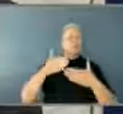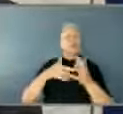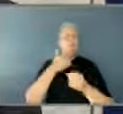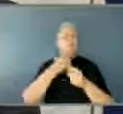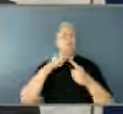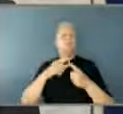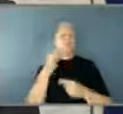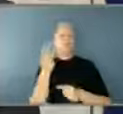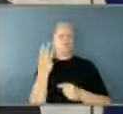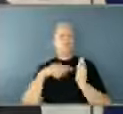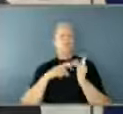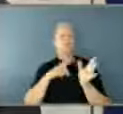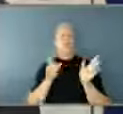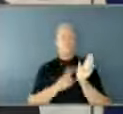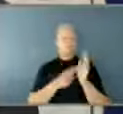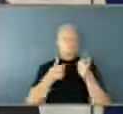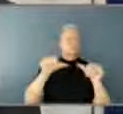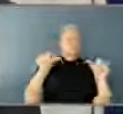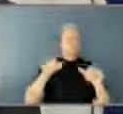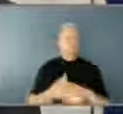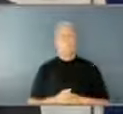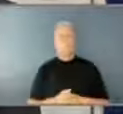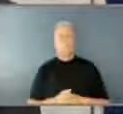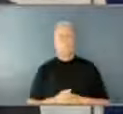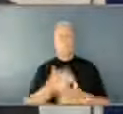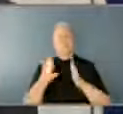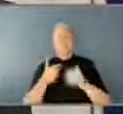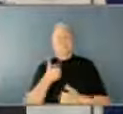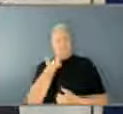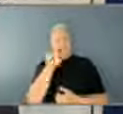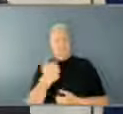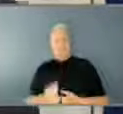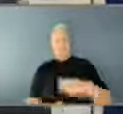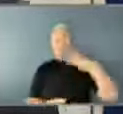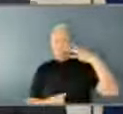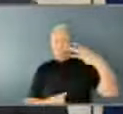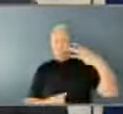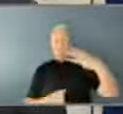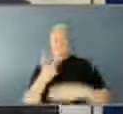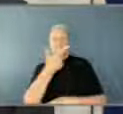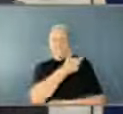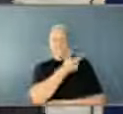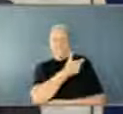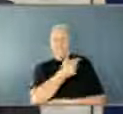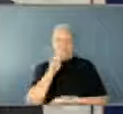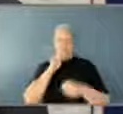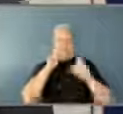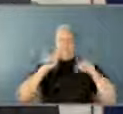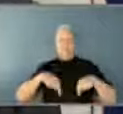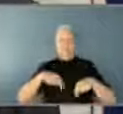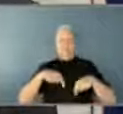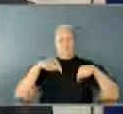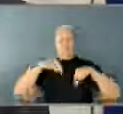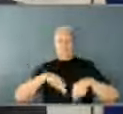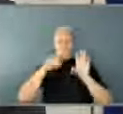wonderful position of having 3 vaccines rolling out this year, 2 of them early, the